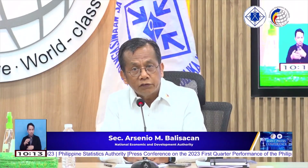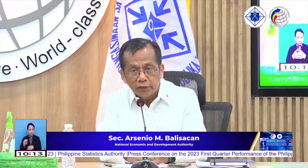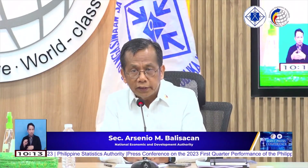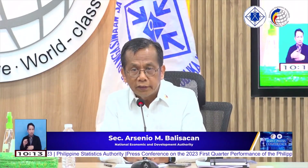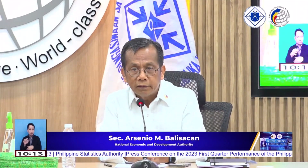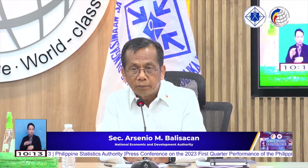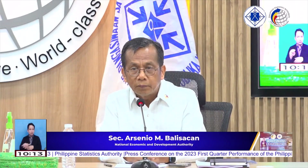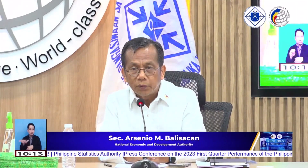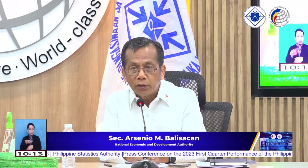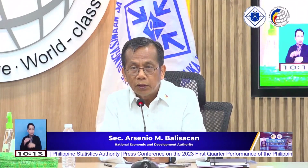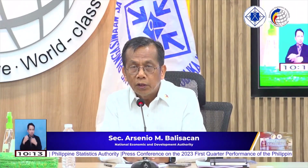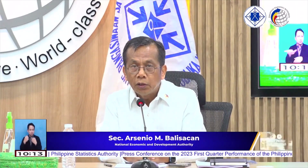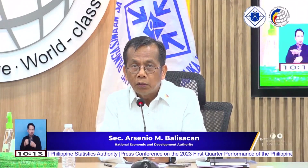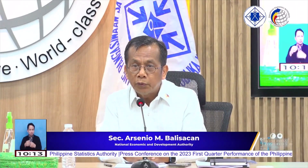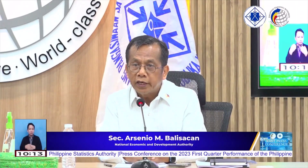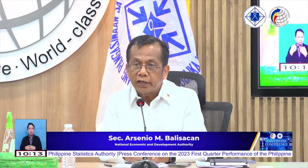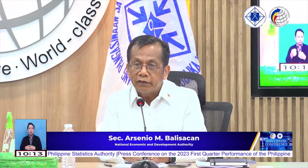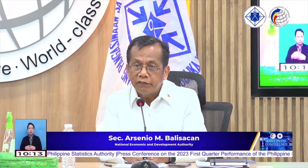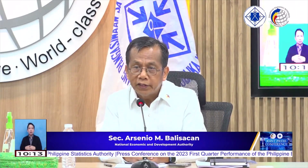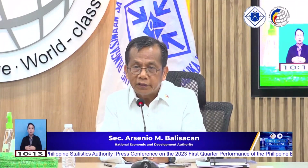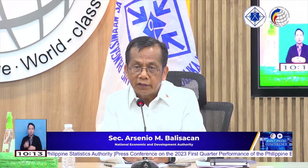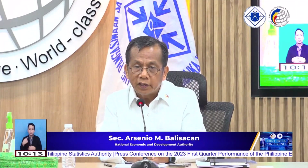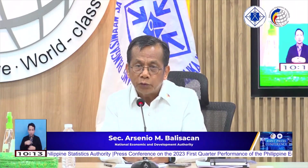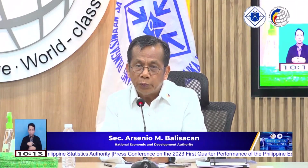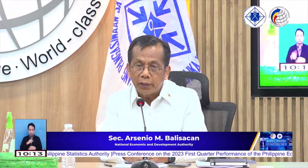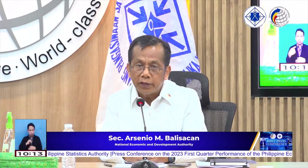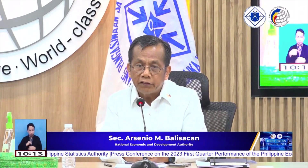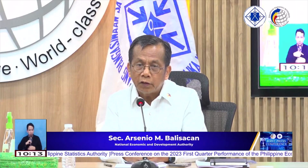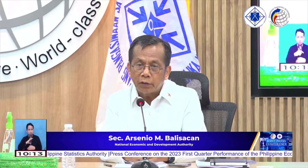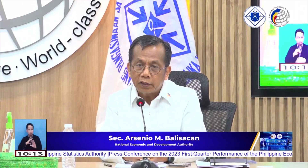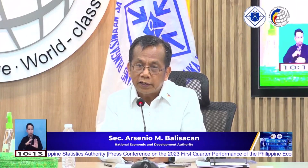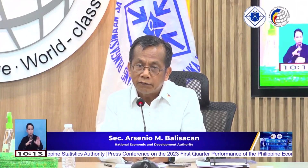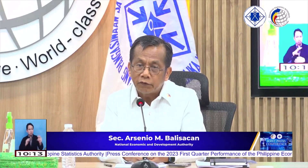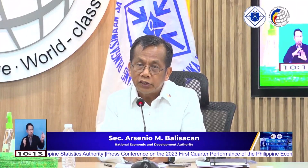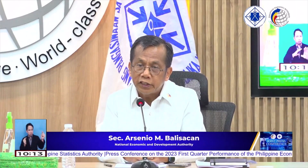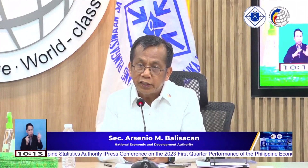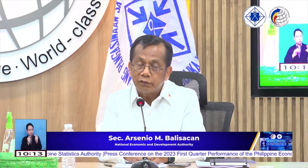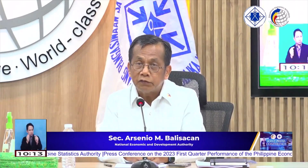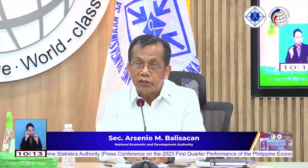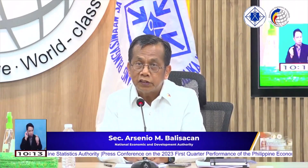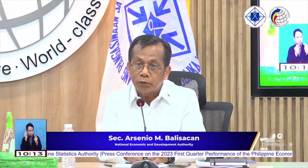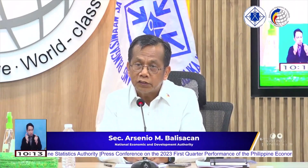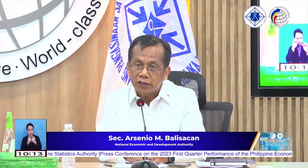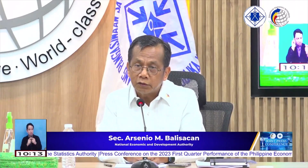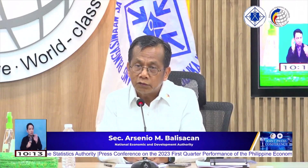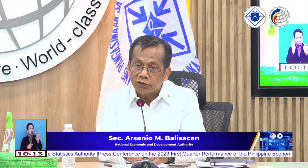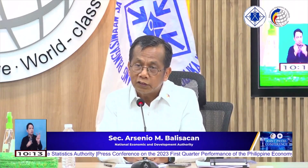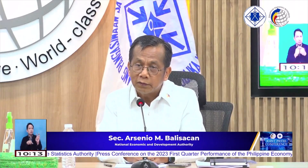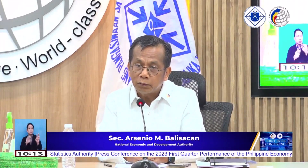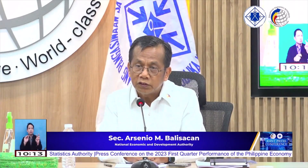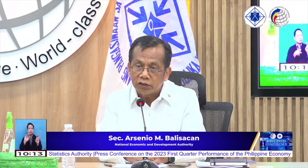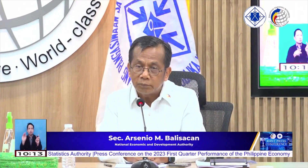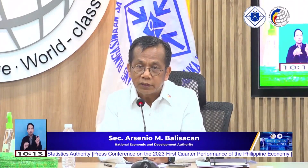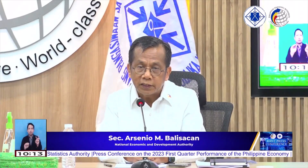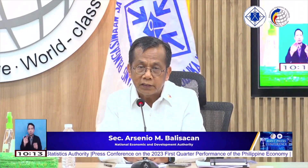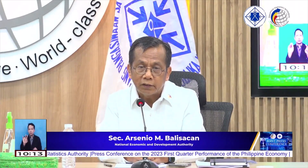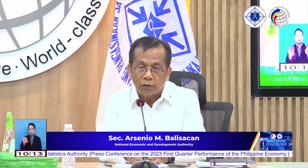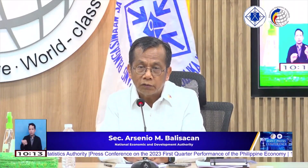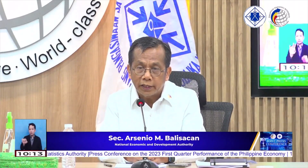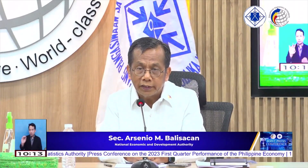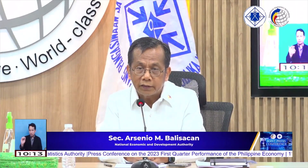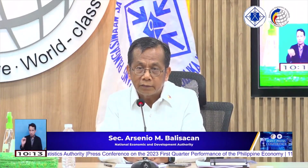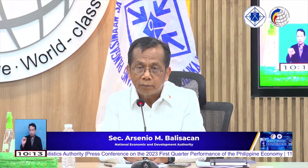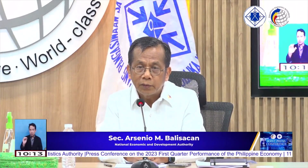solid. We are confident that we will reach our target for this year of 6.0 to 7.0% growth